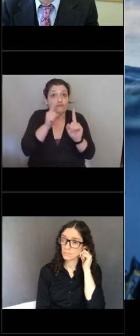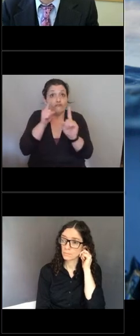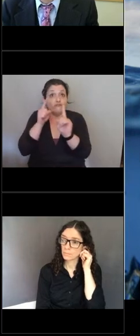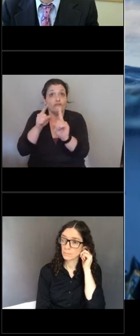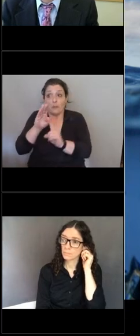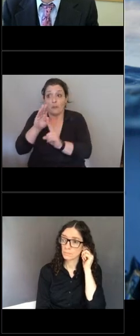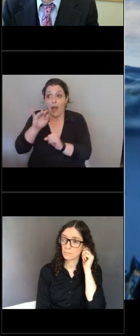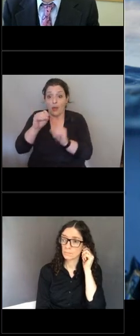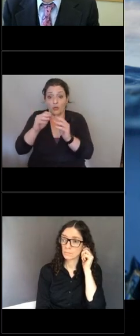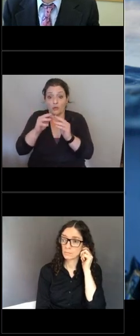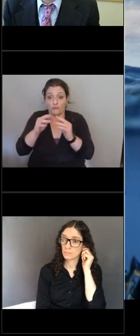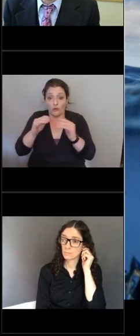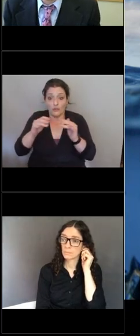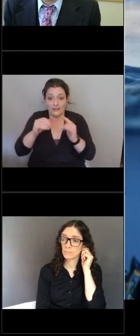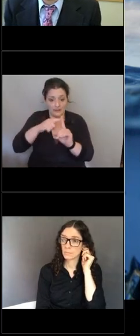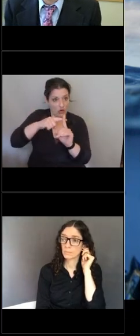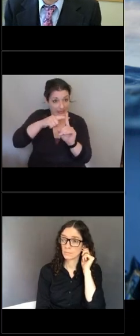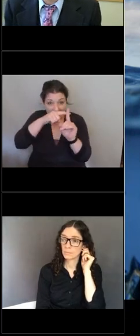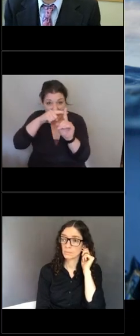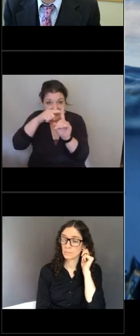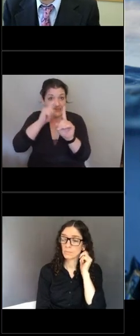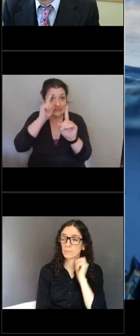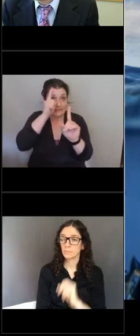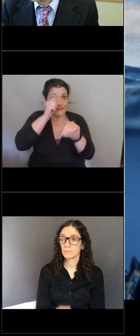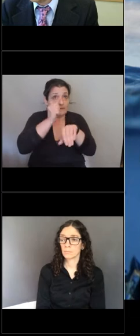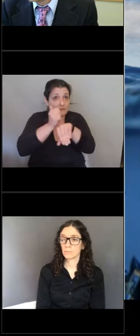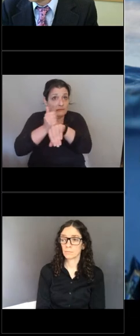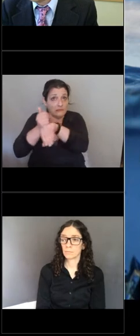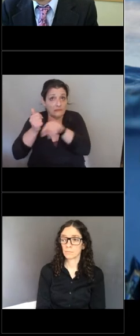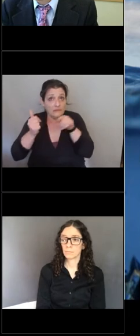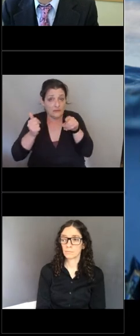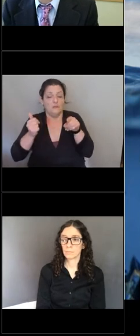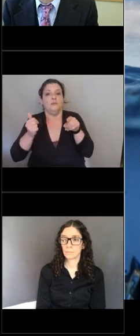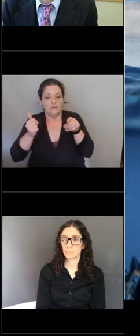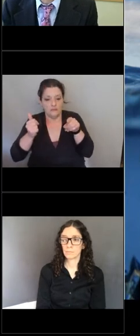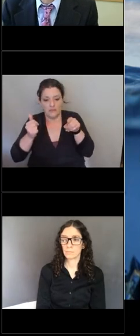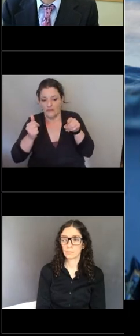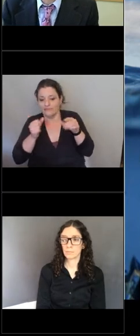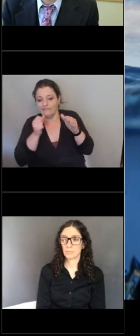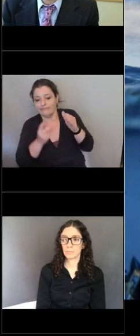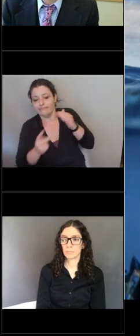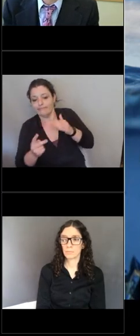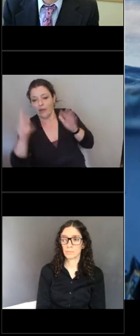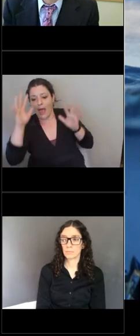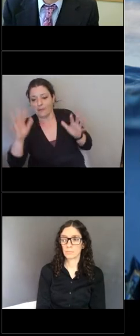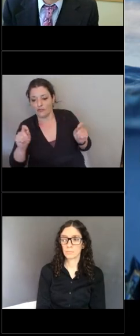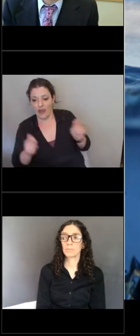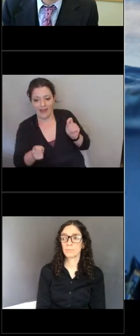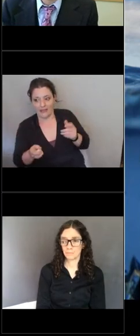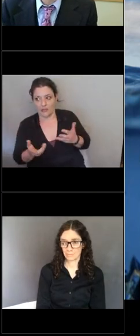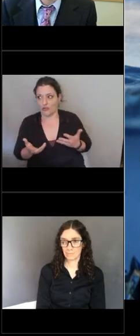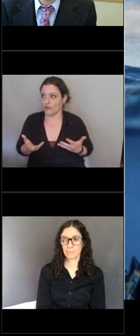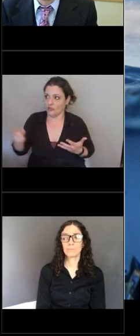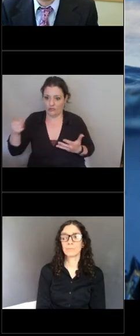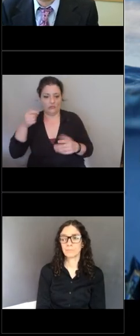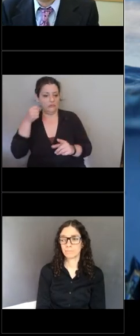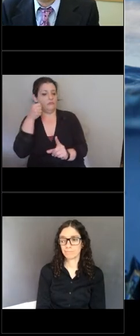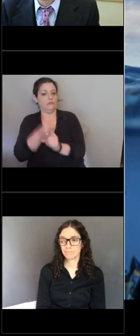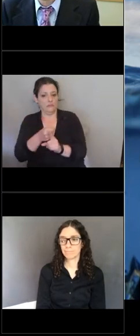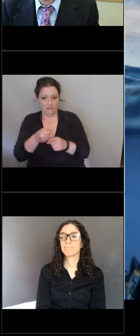goals that they set forth, be it that climate change and its impacts are rewriting and redrawing much of